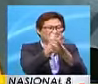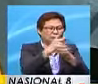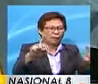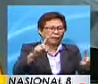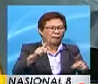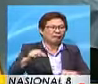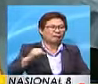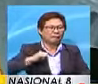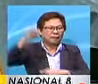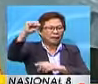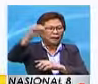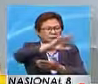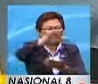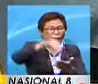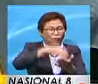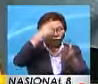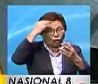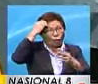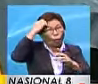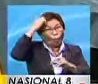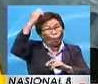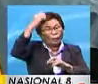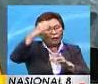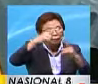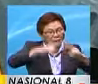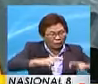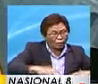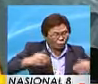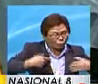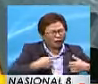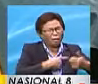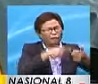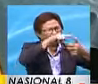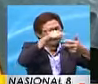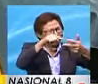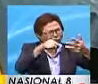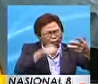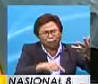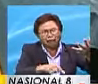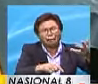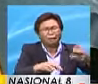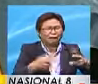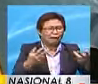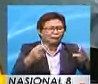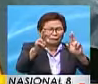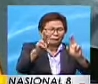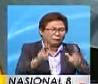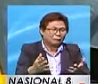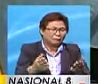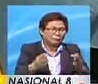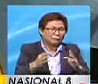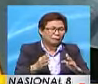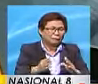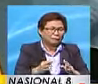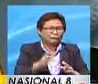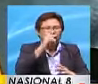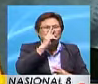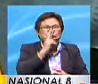for Opinion Research. Then you have the toxic racist DAP's Red Bean